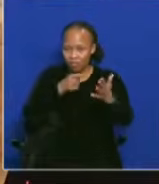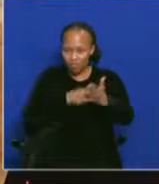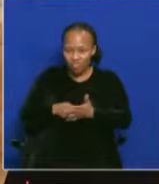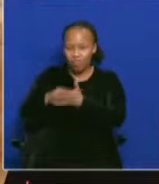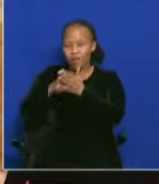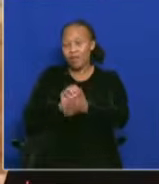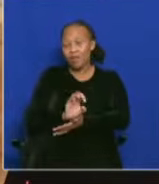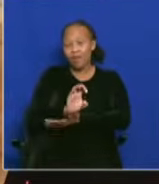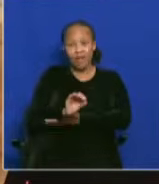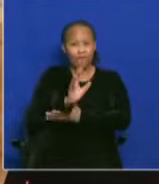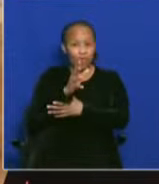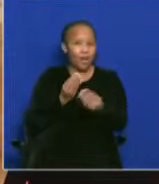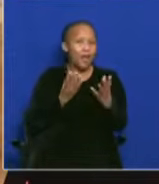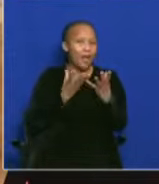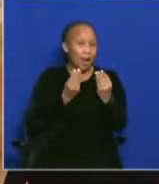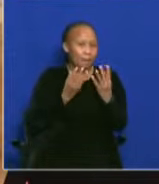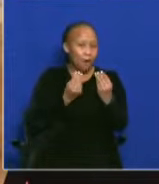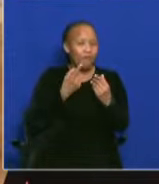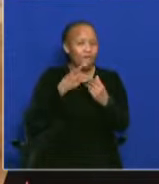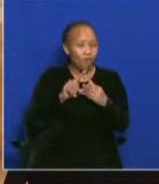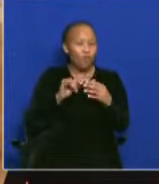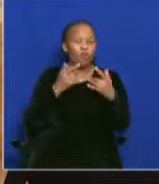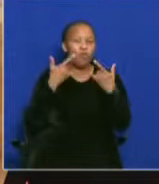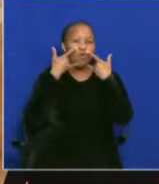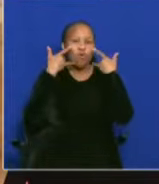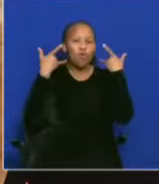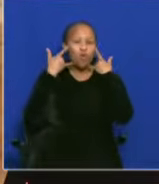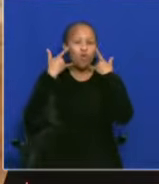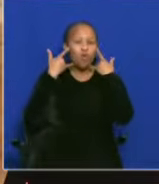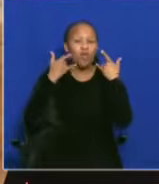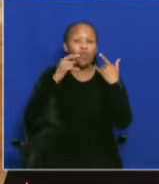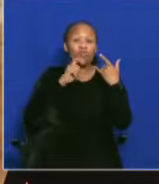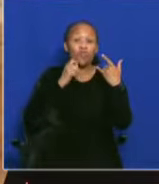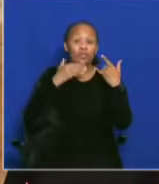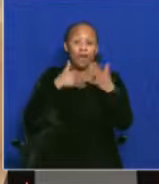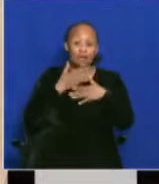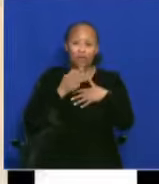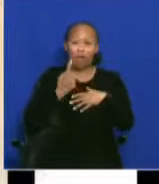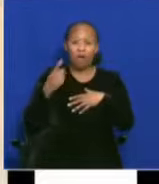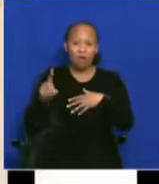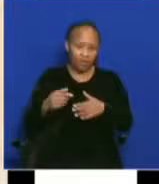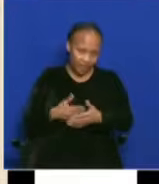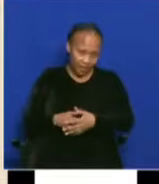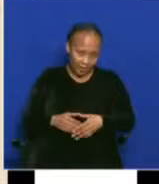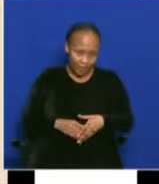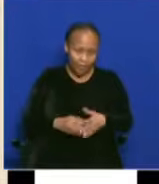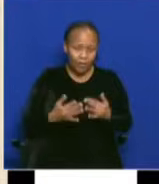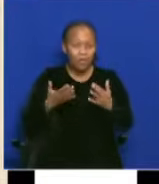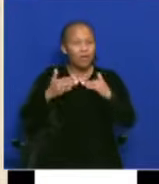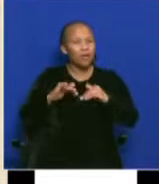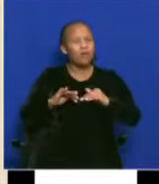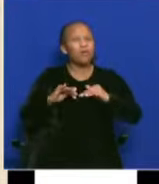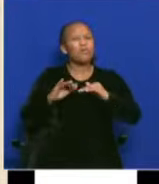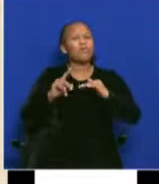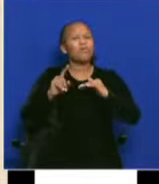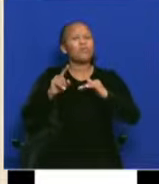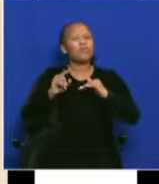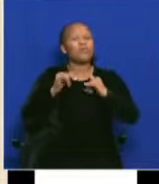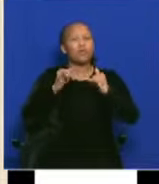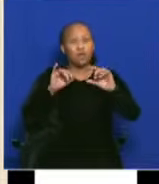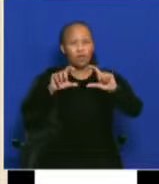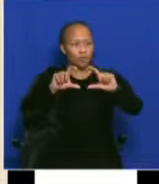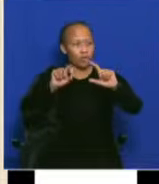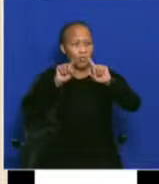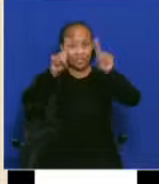face masks. It's cut off a little bit, but on the left-hand side of the screen, you'll see it says disposable face mask.